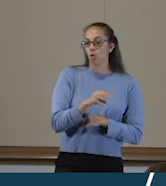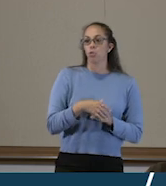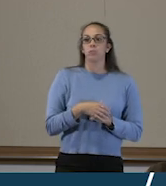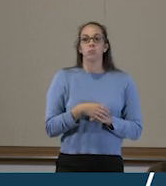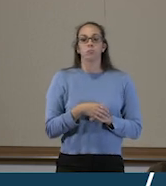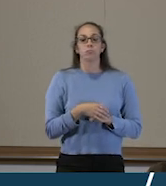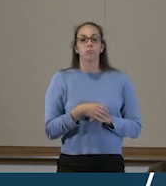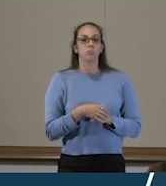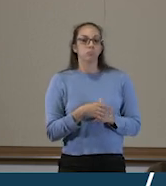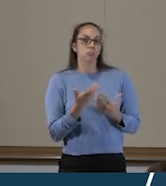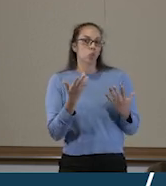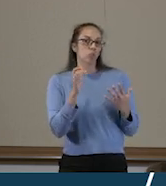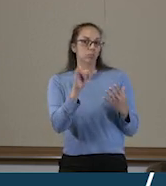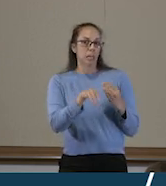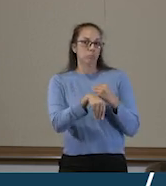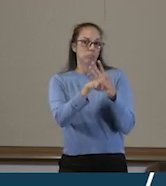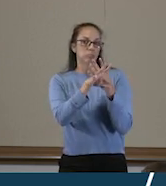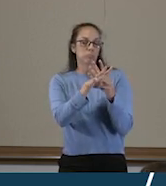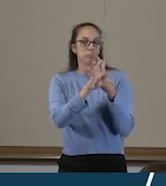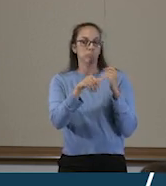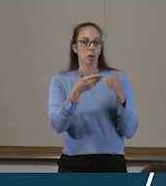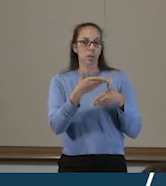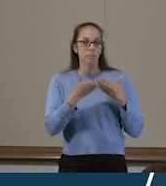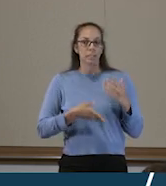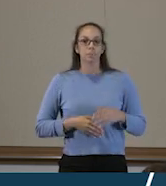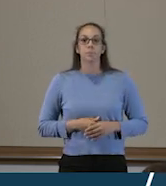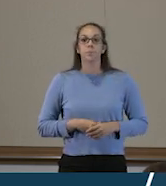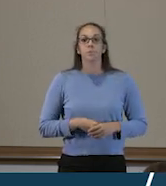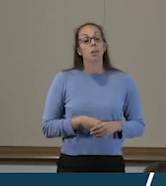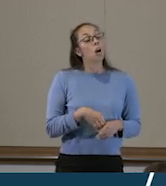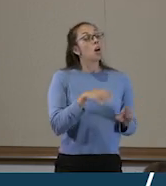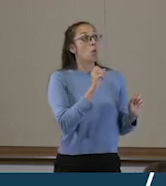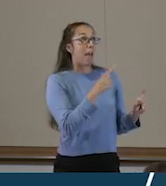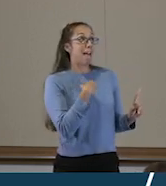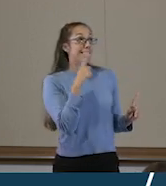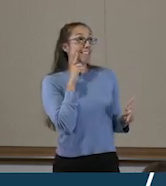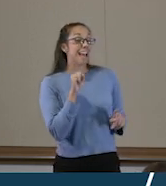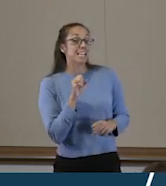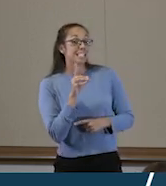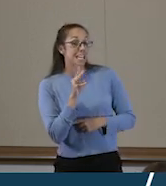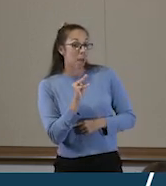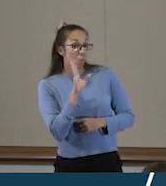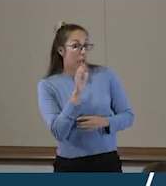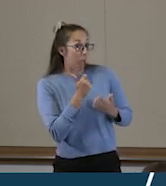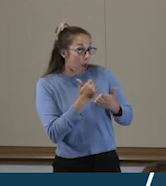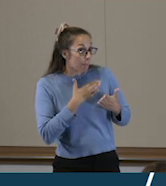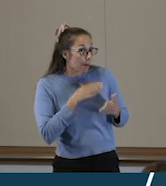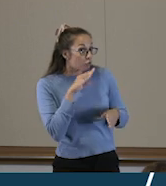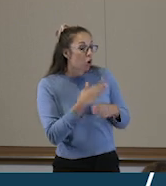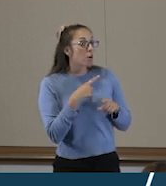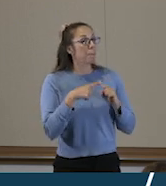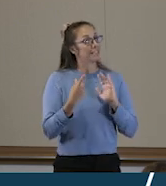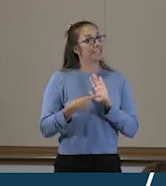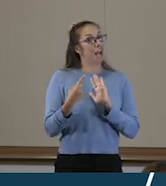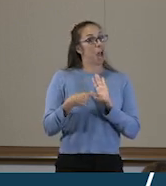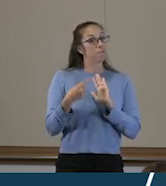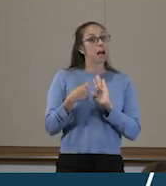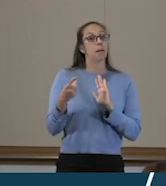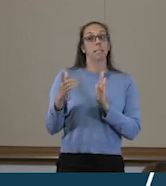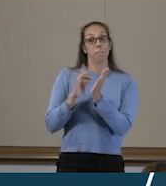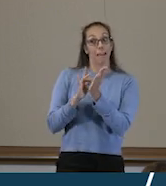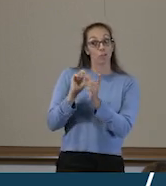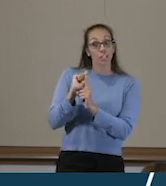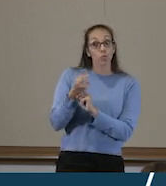that's how the calls are completed. Mm-hmm. Yep. There are times in a medical situation where she's in a crisis,